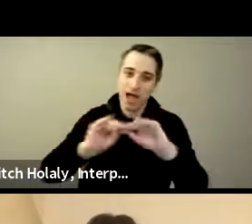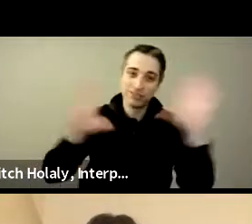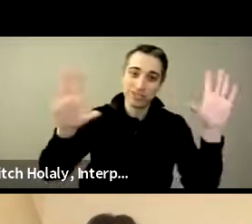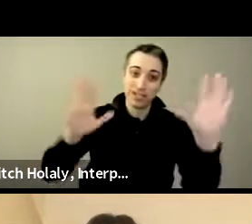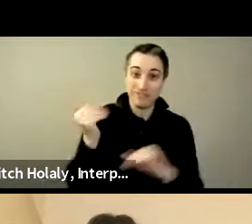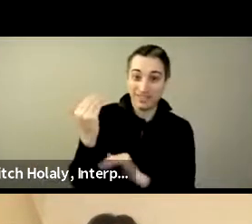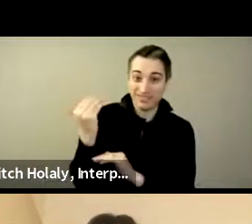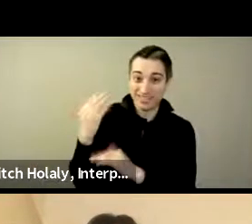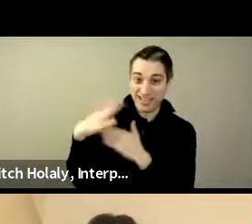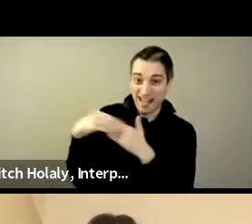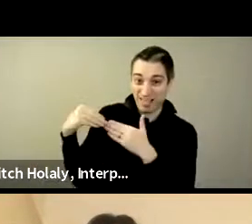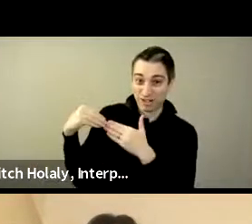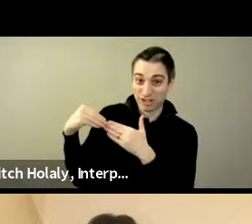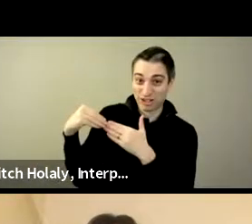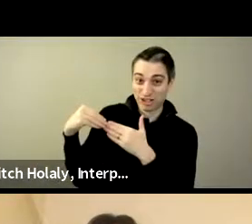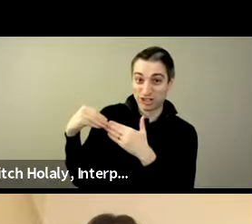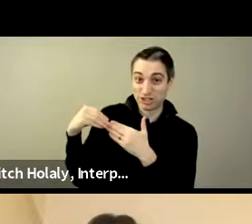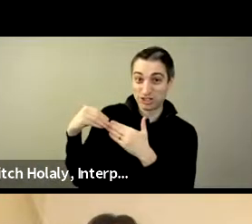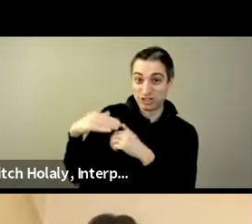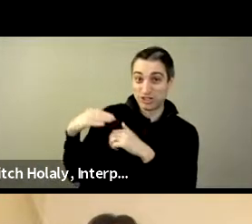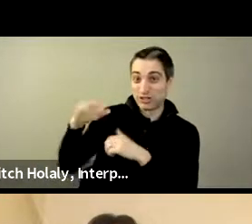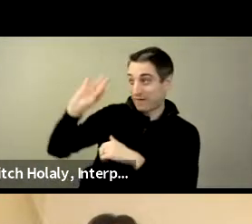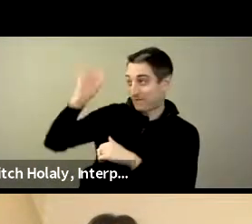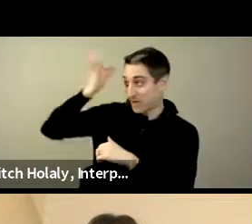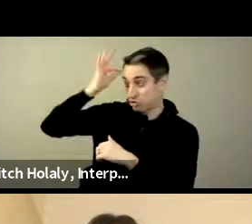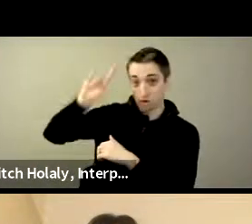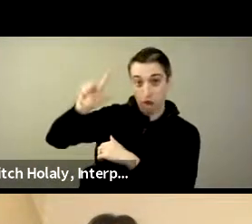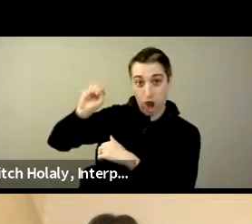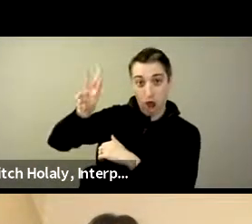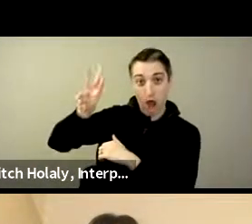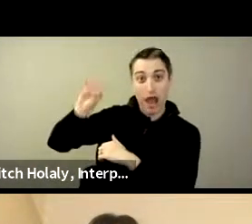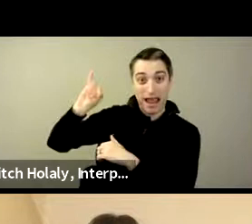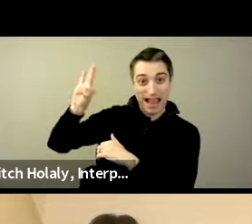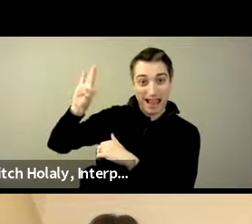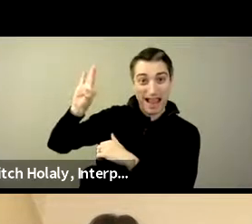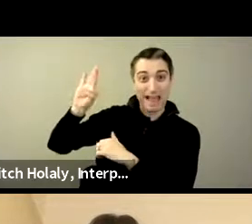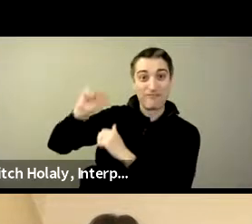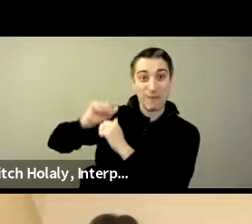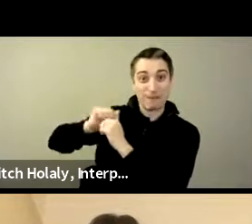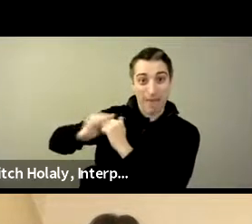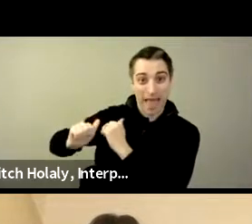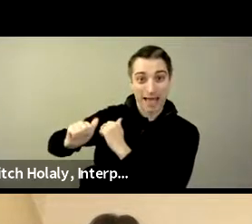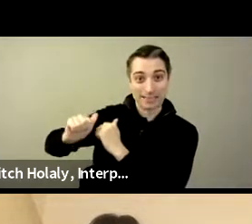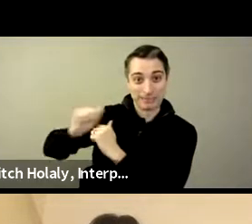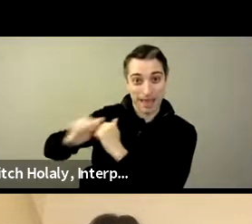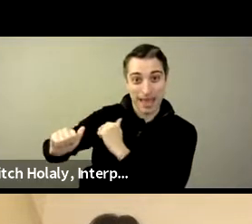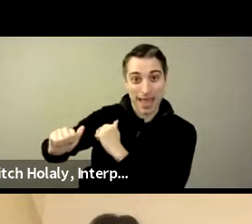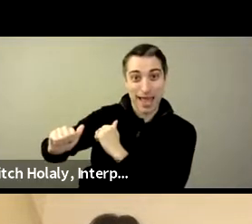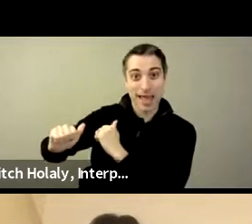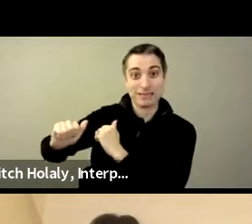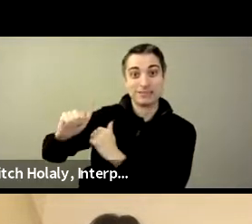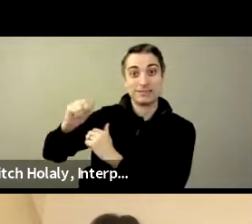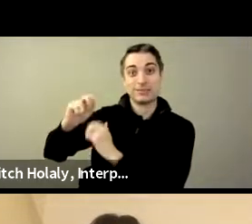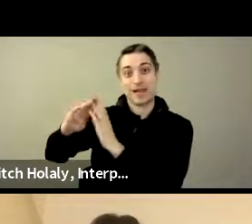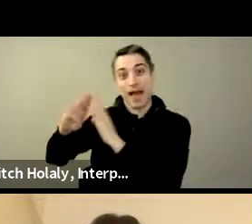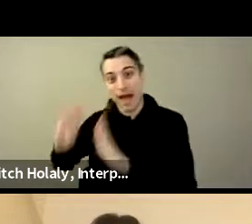$15 becomes a federal law, if it gets through both parties and of the legislature, the House and the Senate, then I